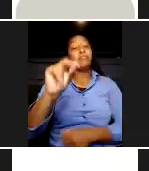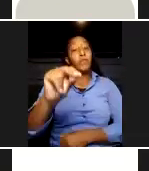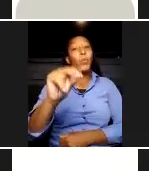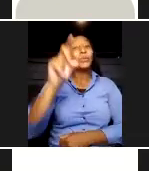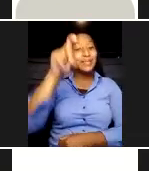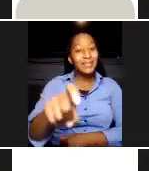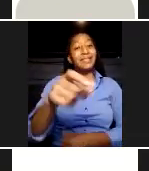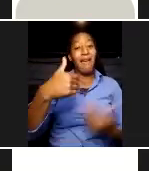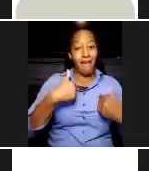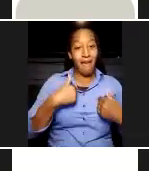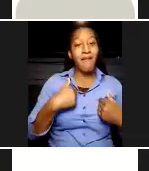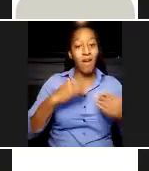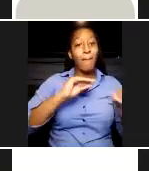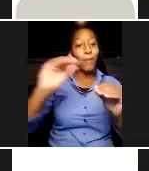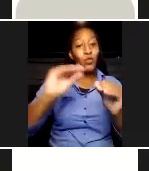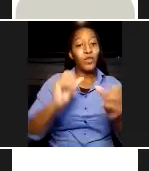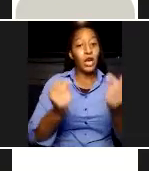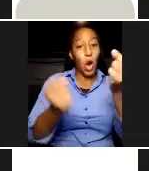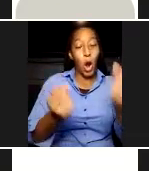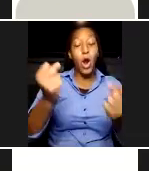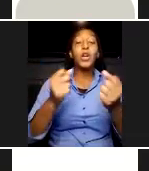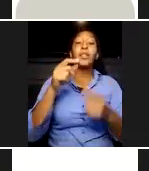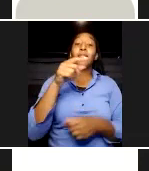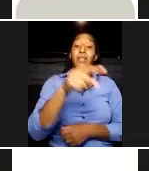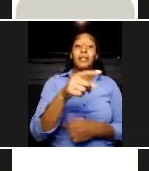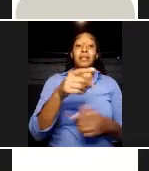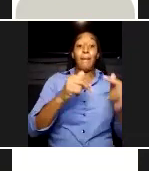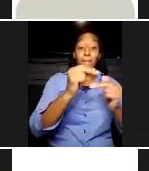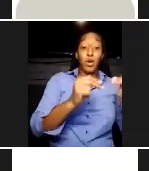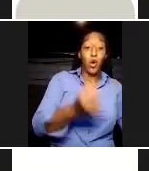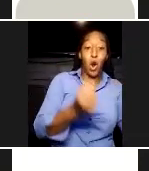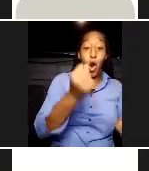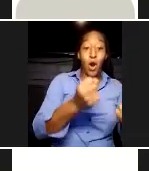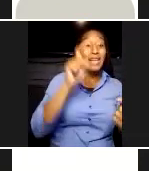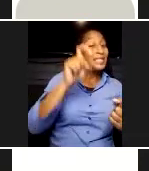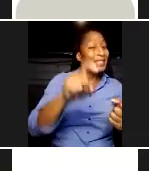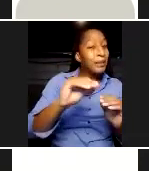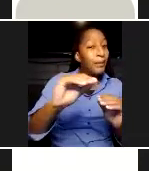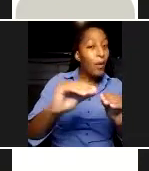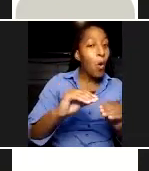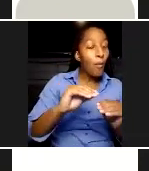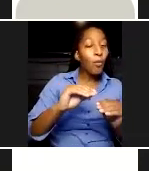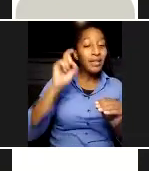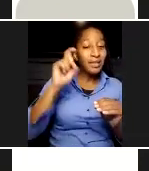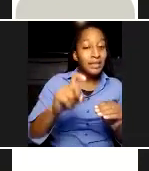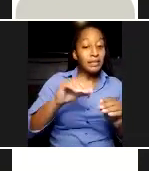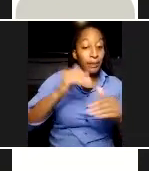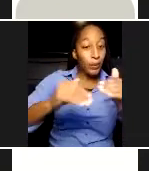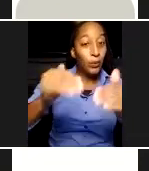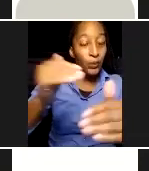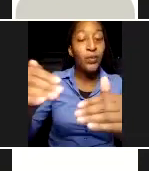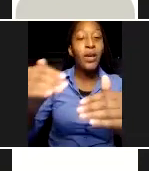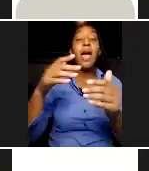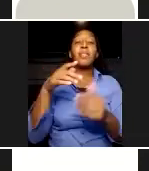It has to move. And you have to have the write-up on Newton's laws as it pertains to the car, and